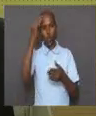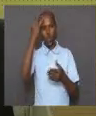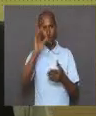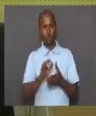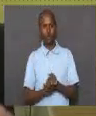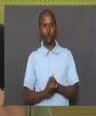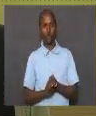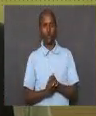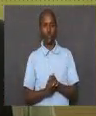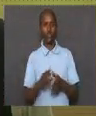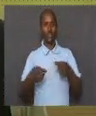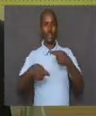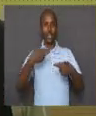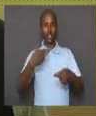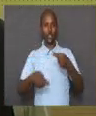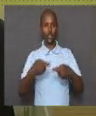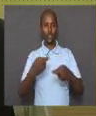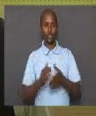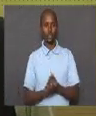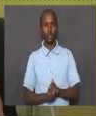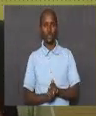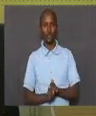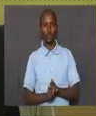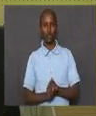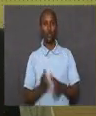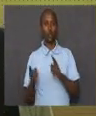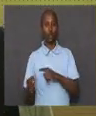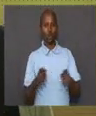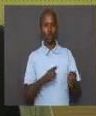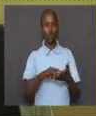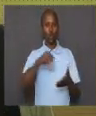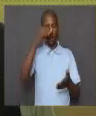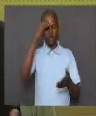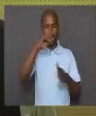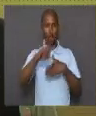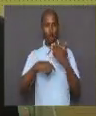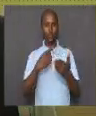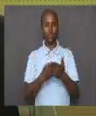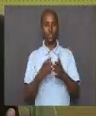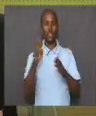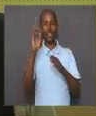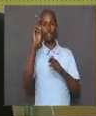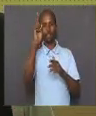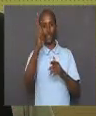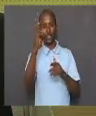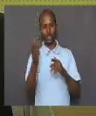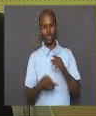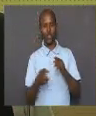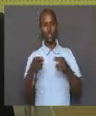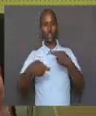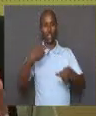concept of relations. We also learned about inverse